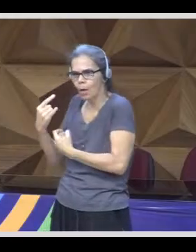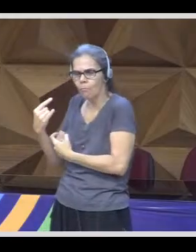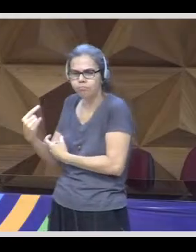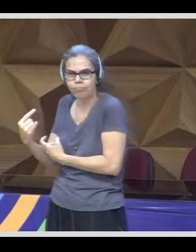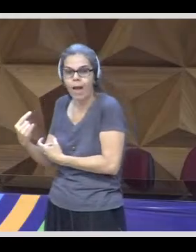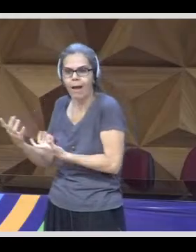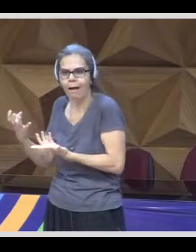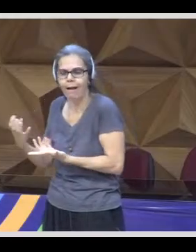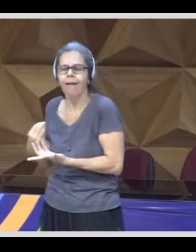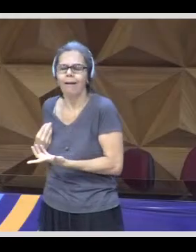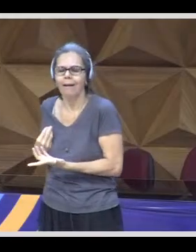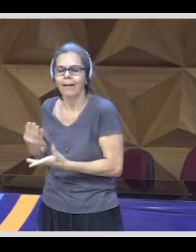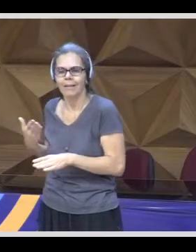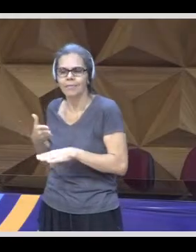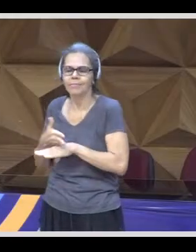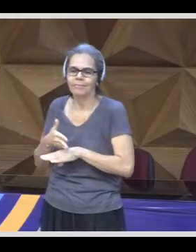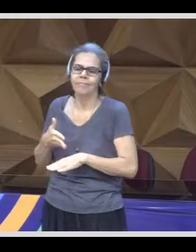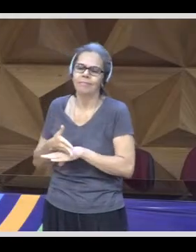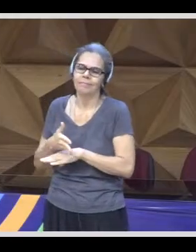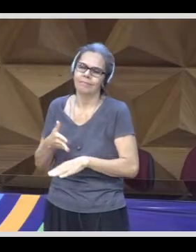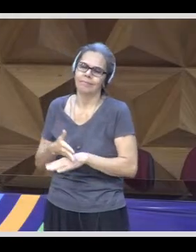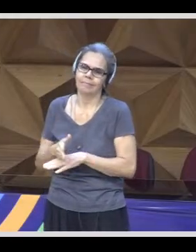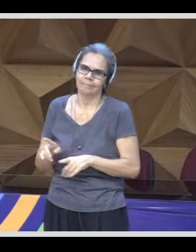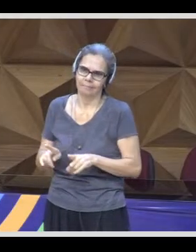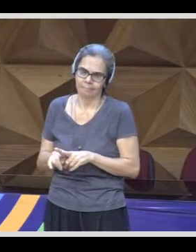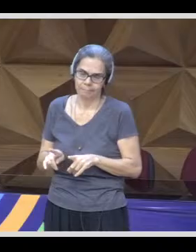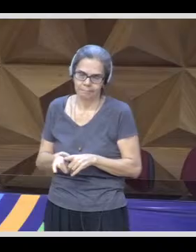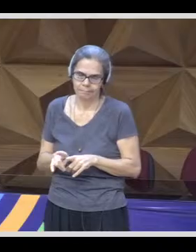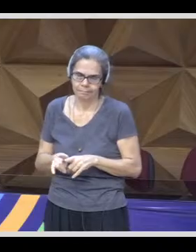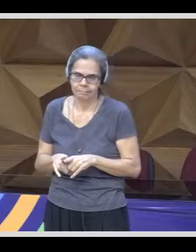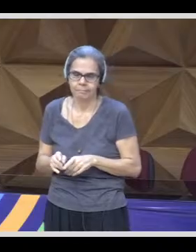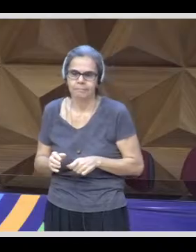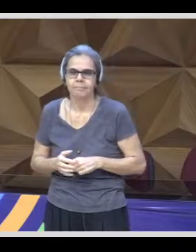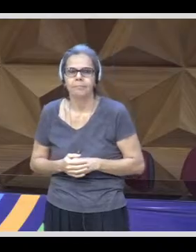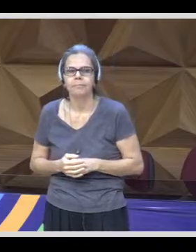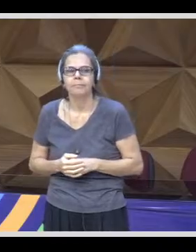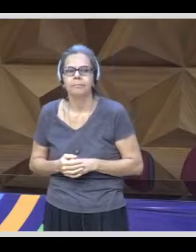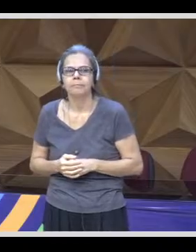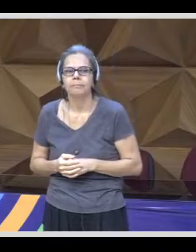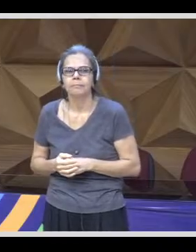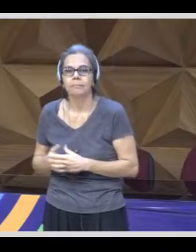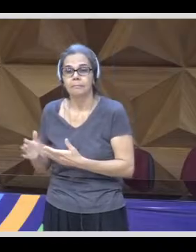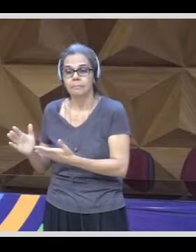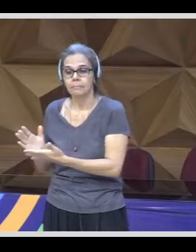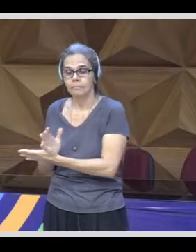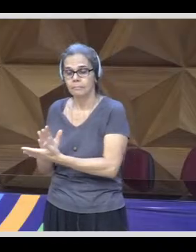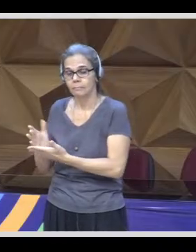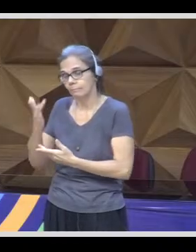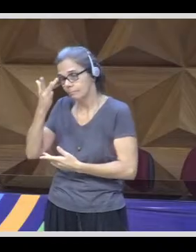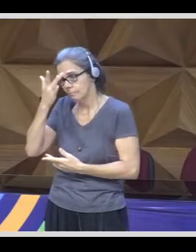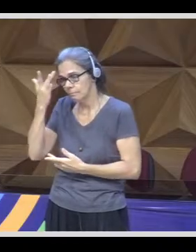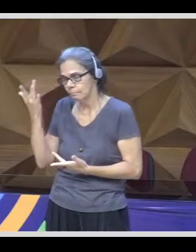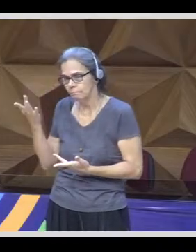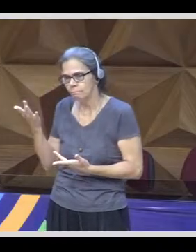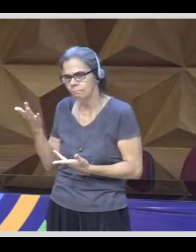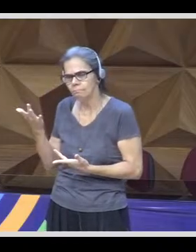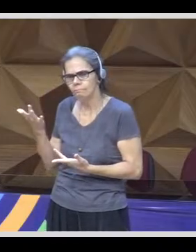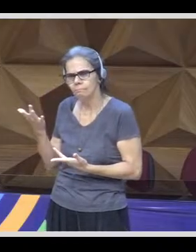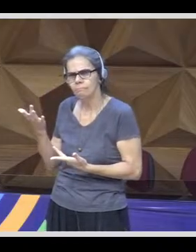of them are driven by uncertainty, meaning that they talk with many different people. They are not